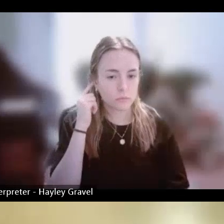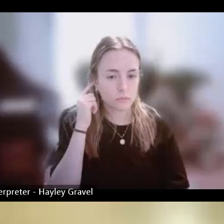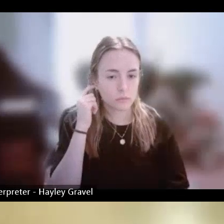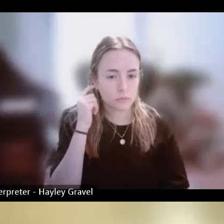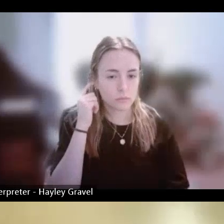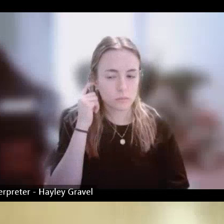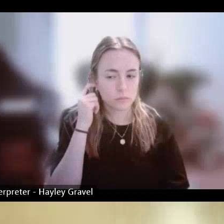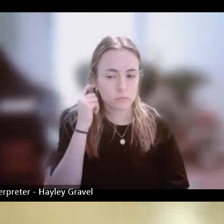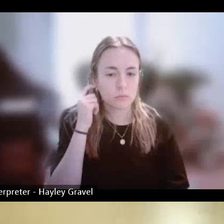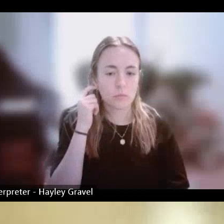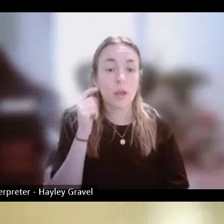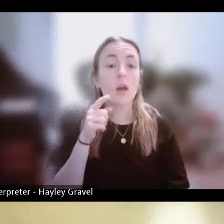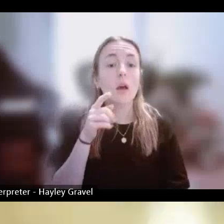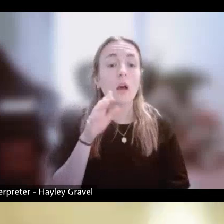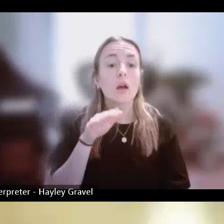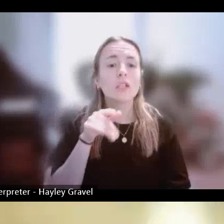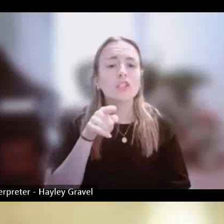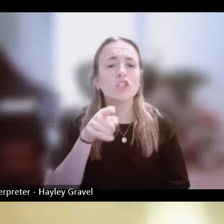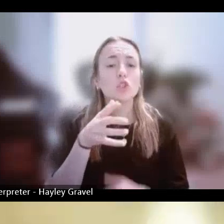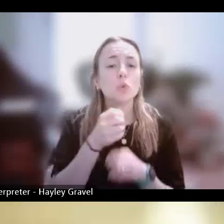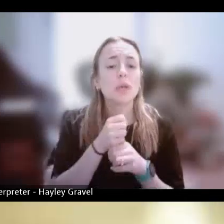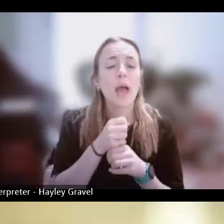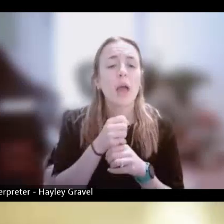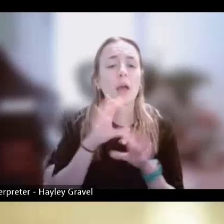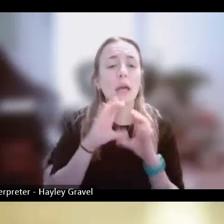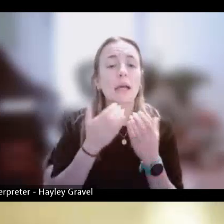Did you get the survey? It's a class survey?